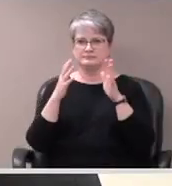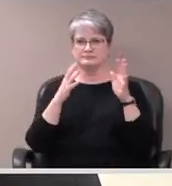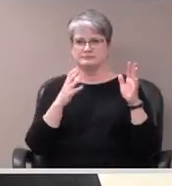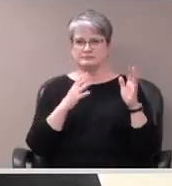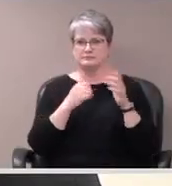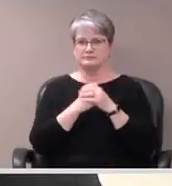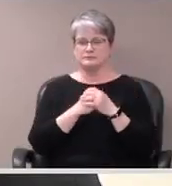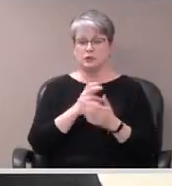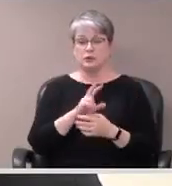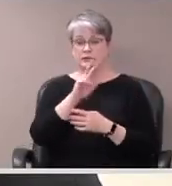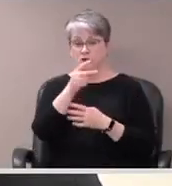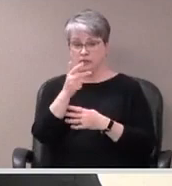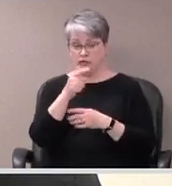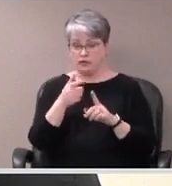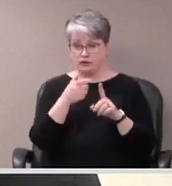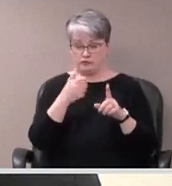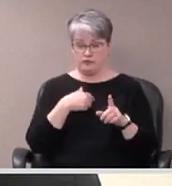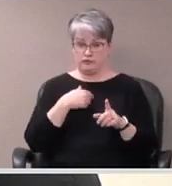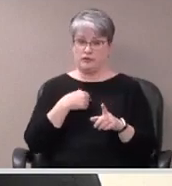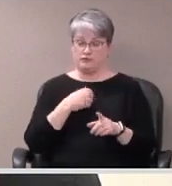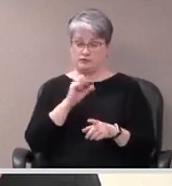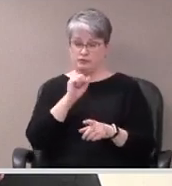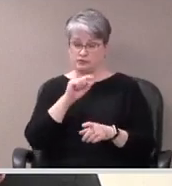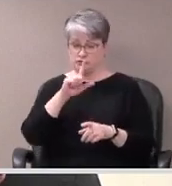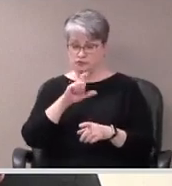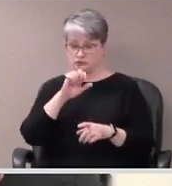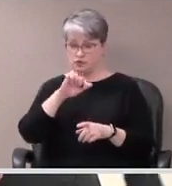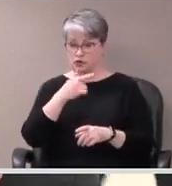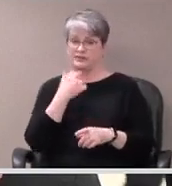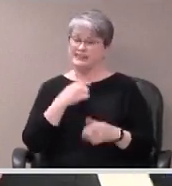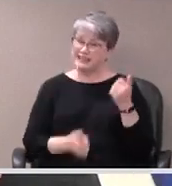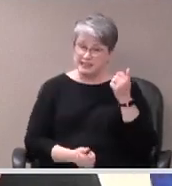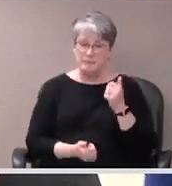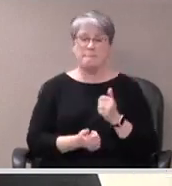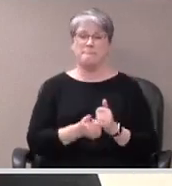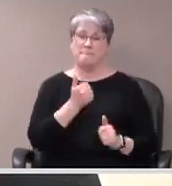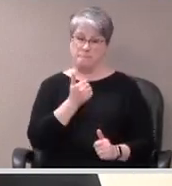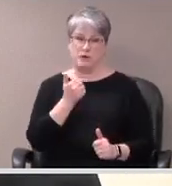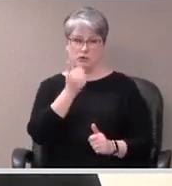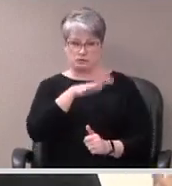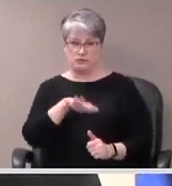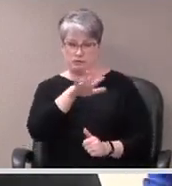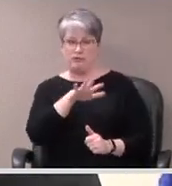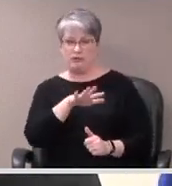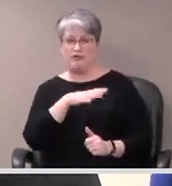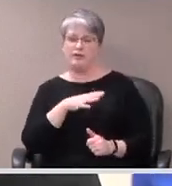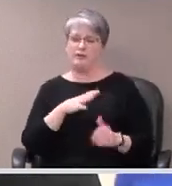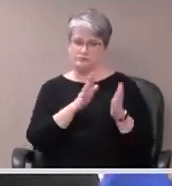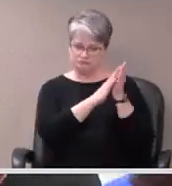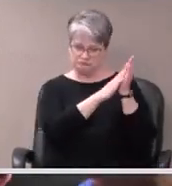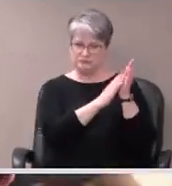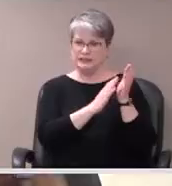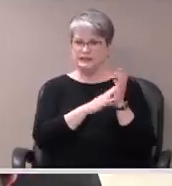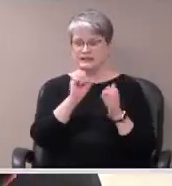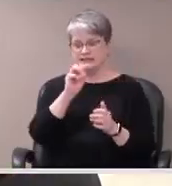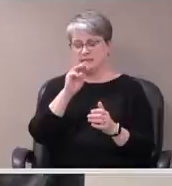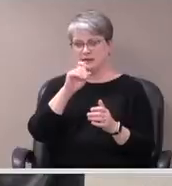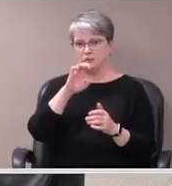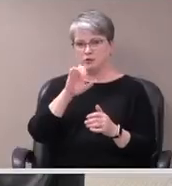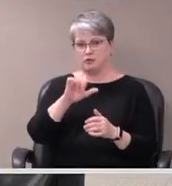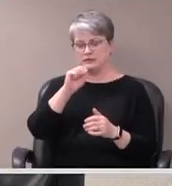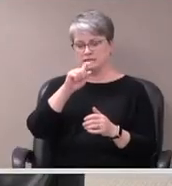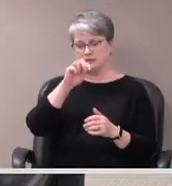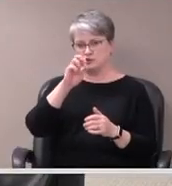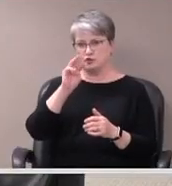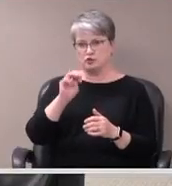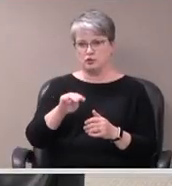We have a third one from Slaughter. This is Slaughter had the most this year, by the way. Samuel Storm, he was not able to make